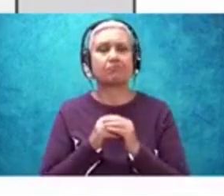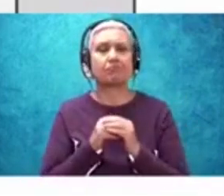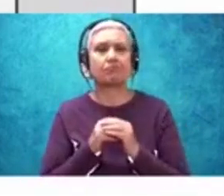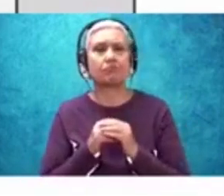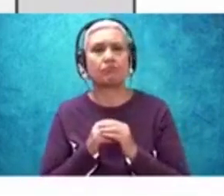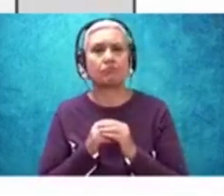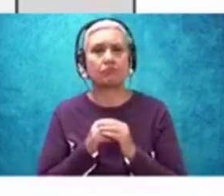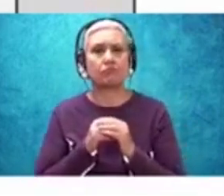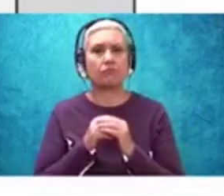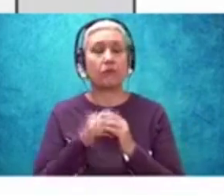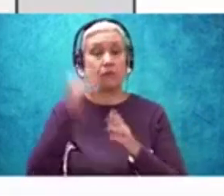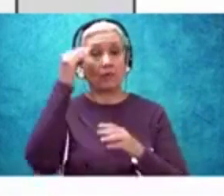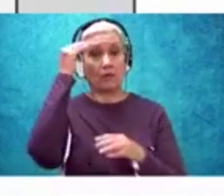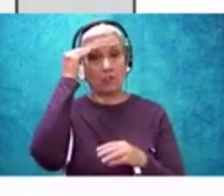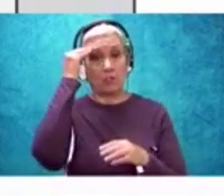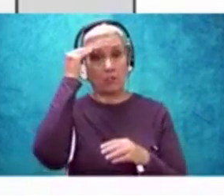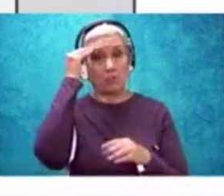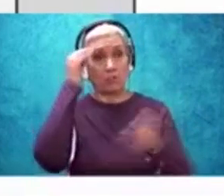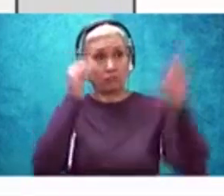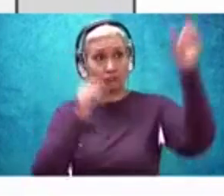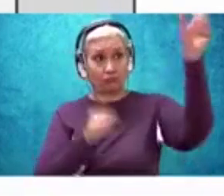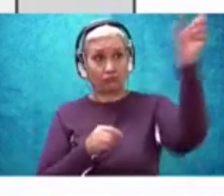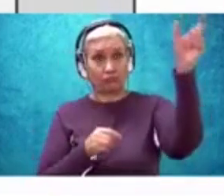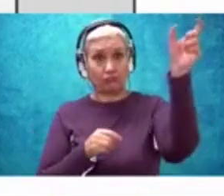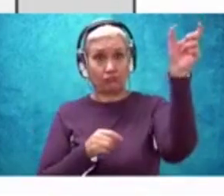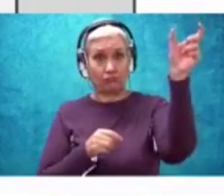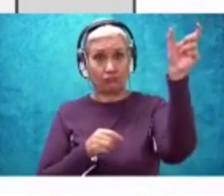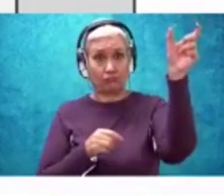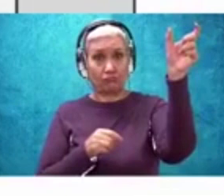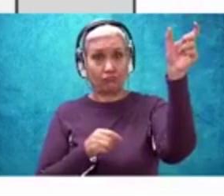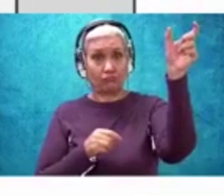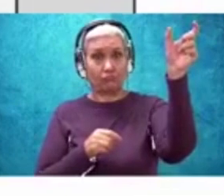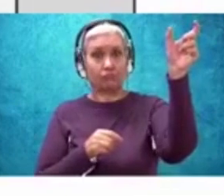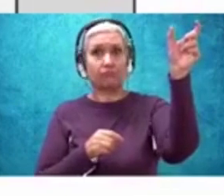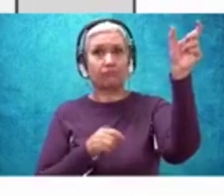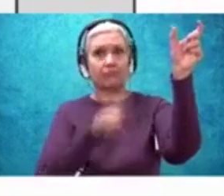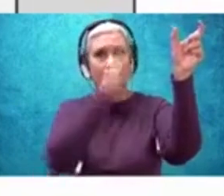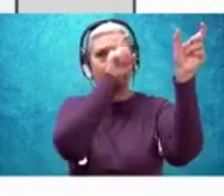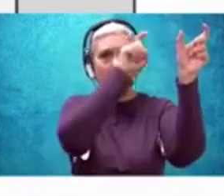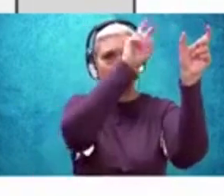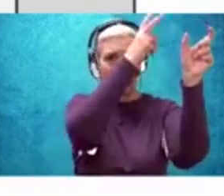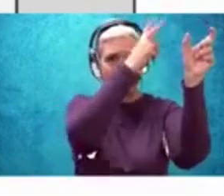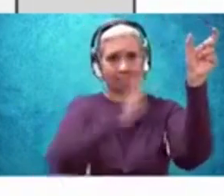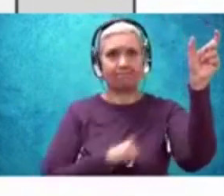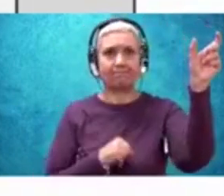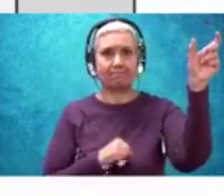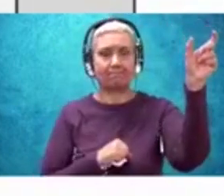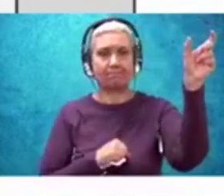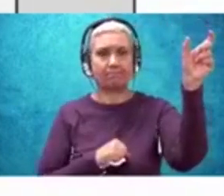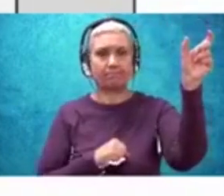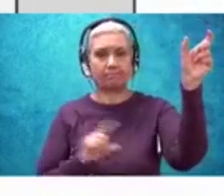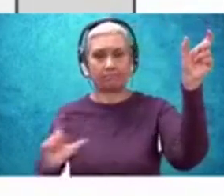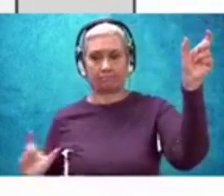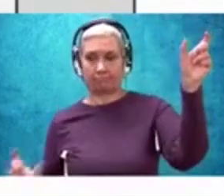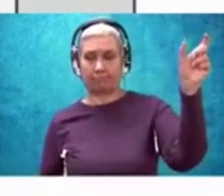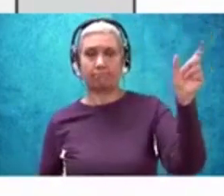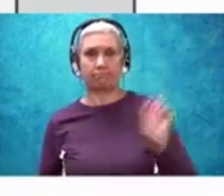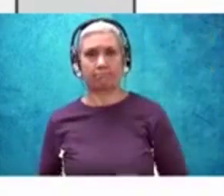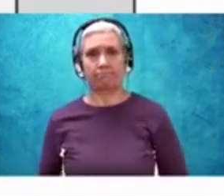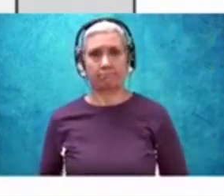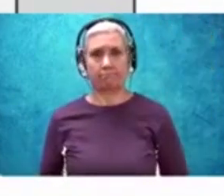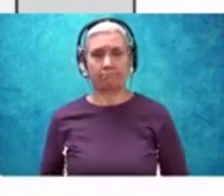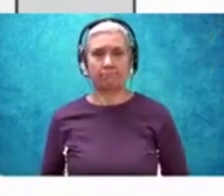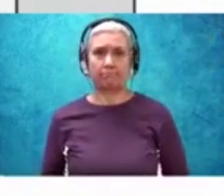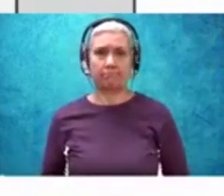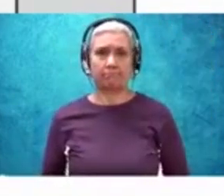again, what we know to be true is that this upper left-hand corner is going to be that x squared term. In the bottom right-hand